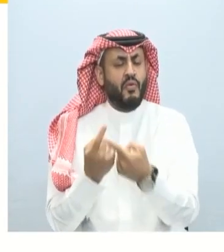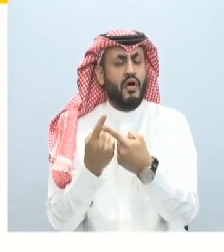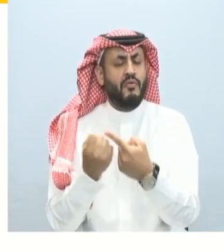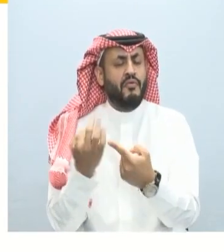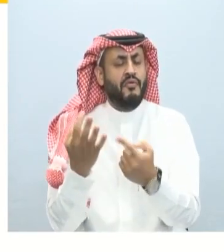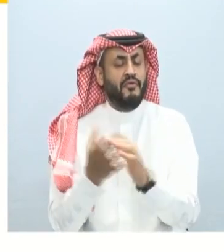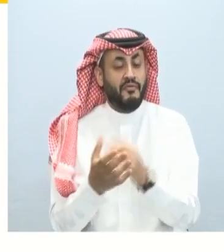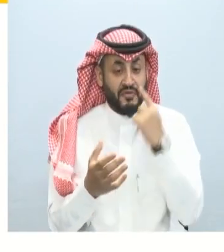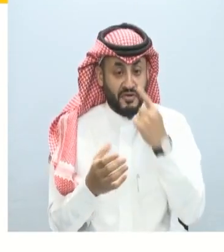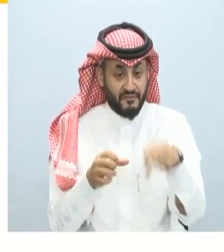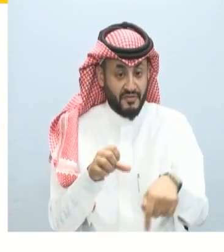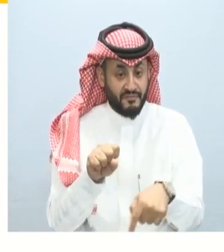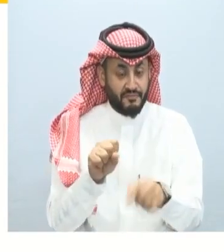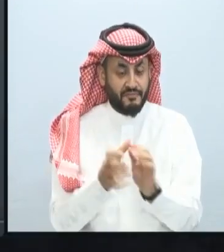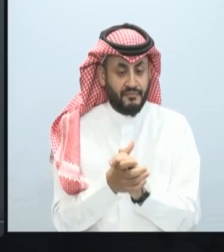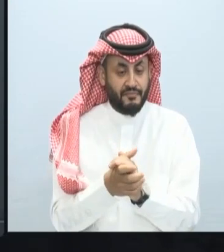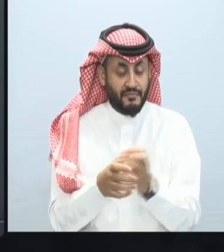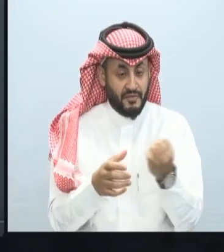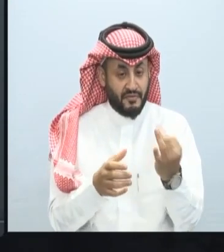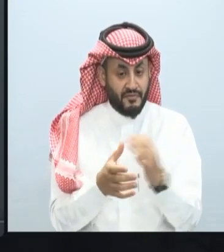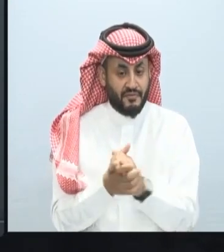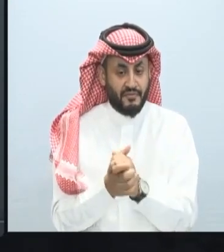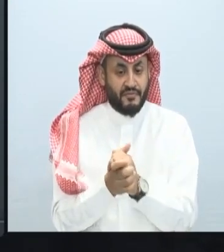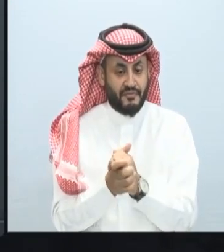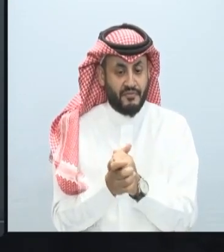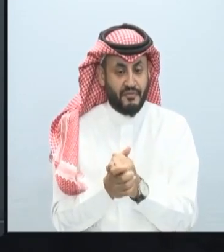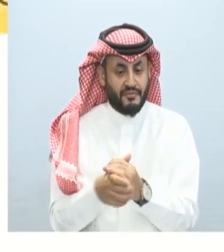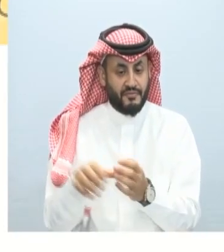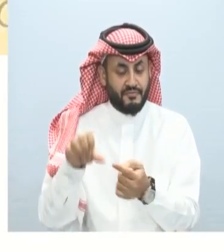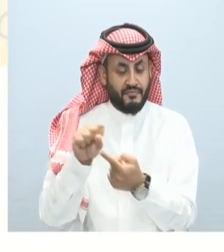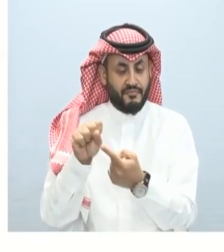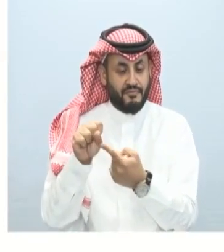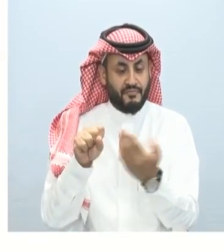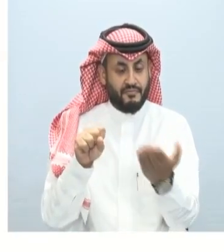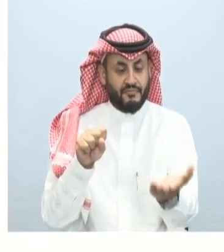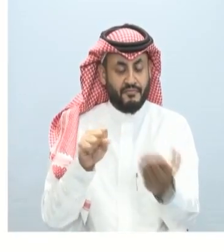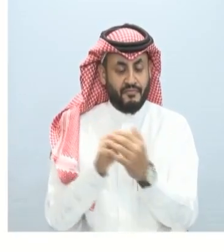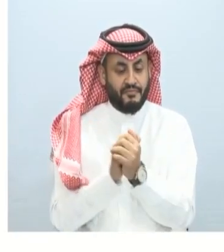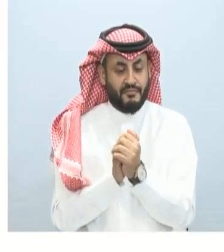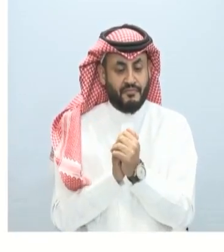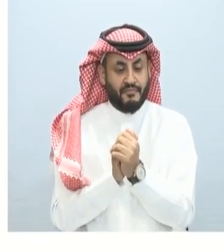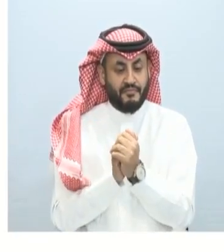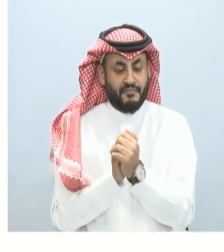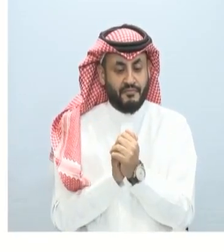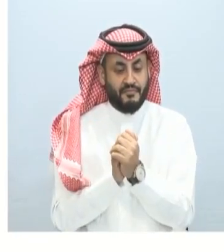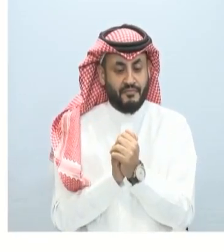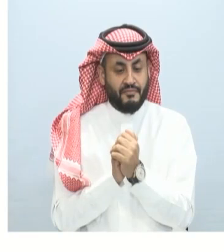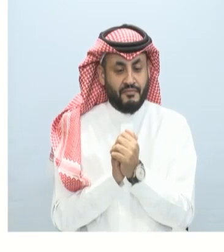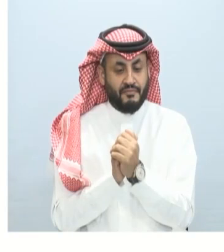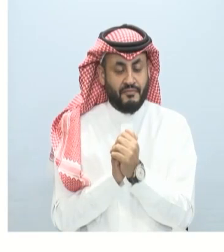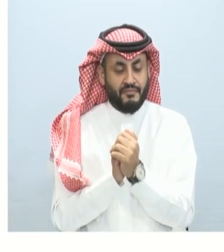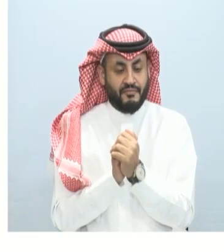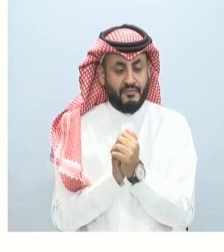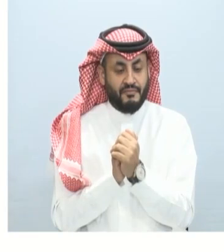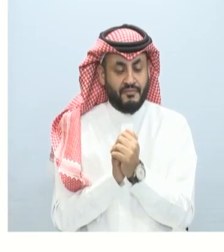So since we have your predators is plural, we are going to use the word other.